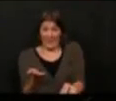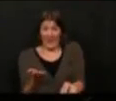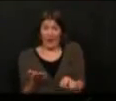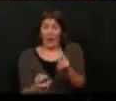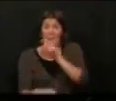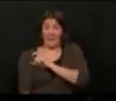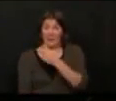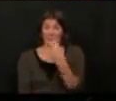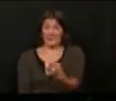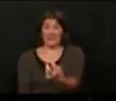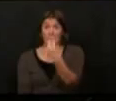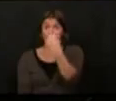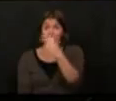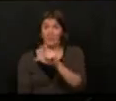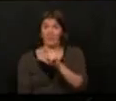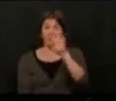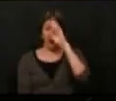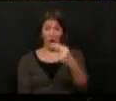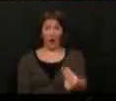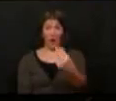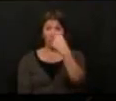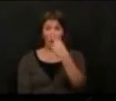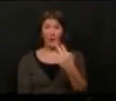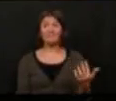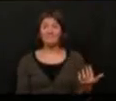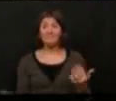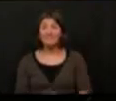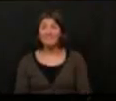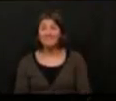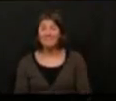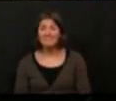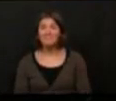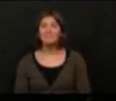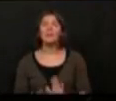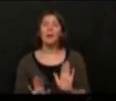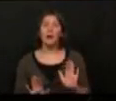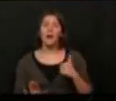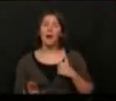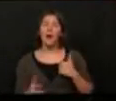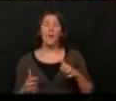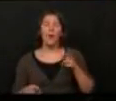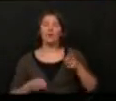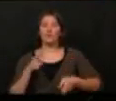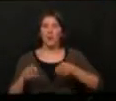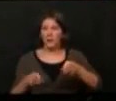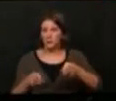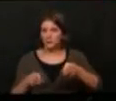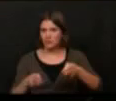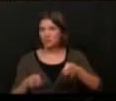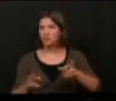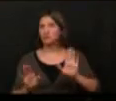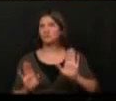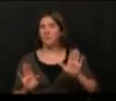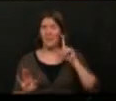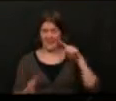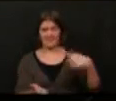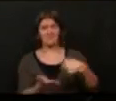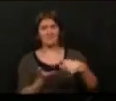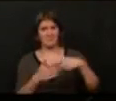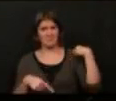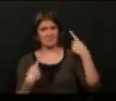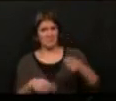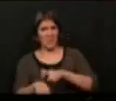any reason, Kate, to be concerned about us rushing to judgment or rushing to a proposal on this. It's been going on for a long